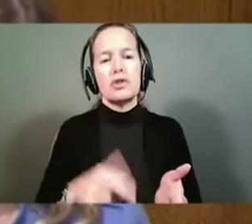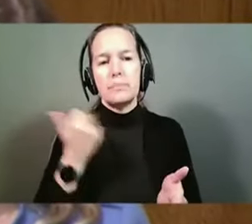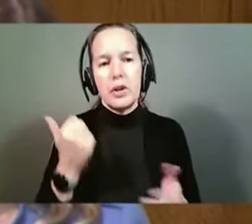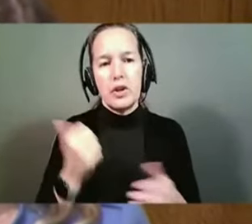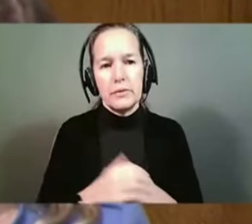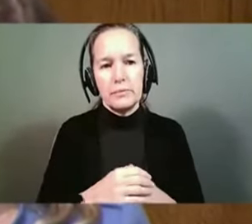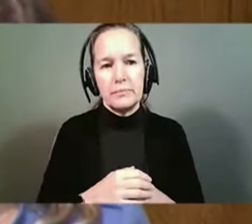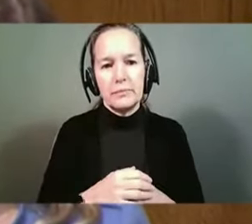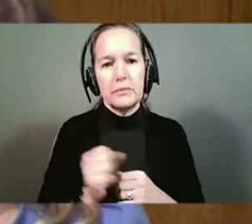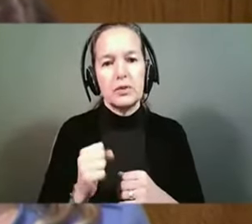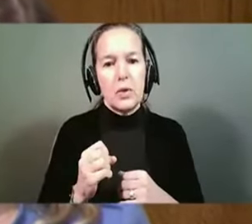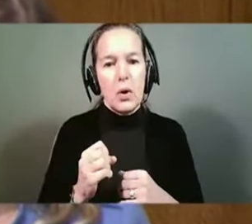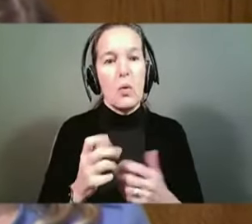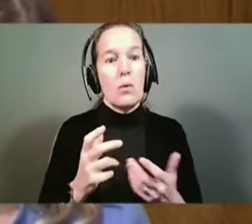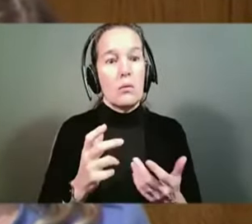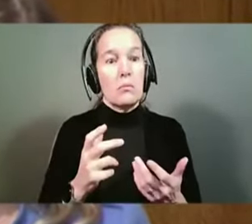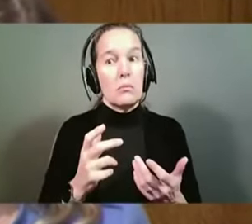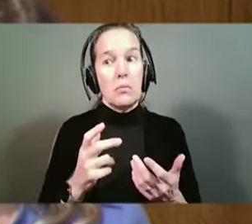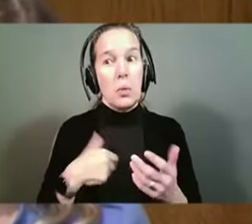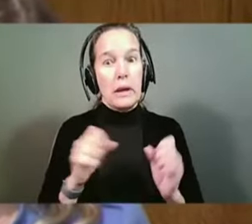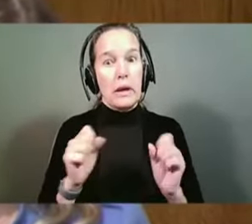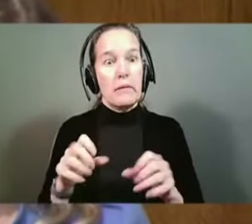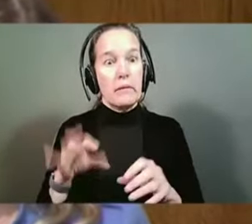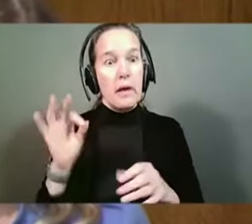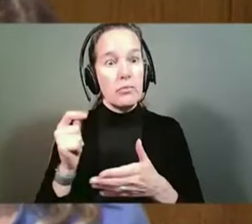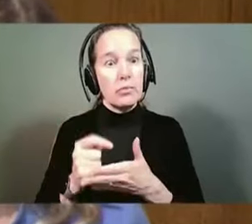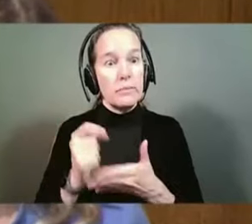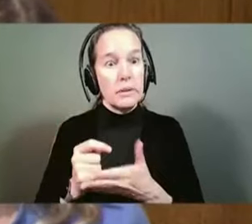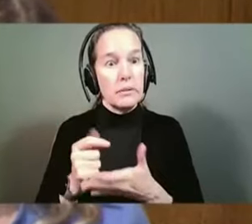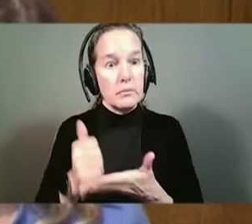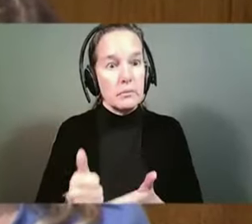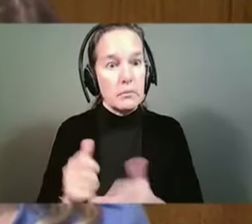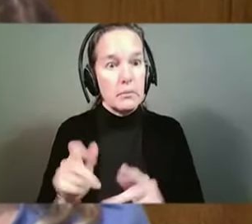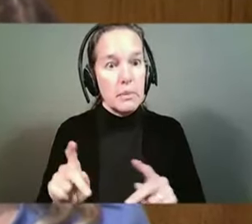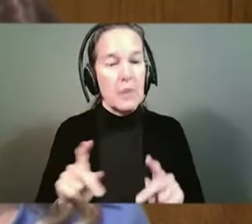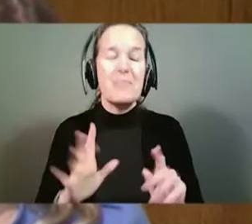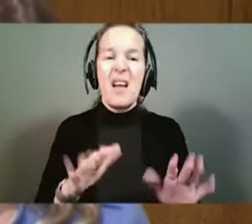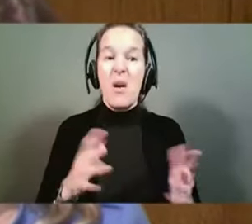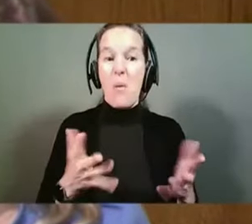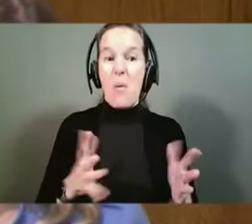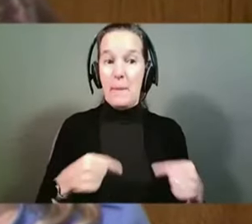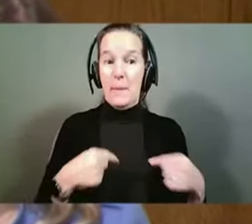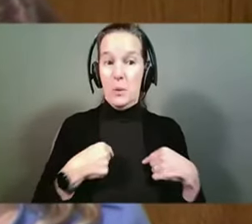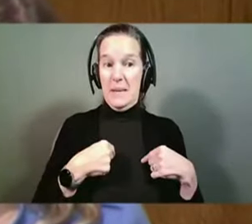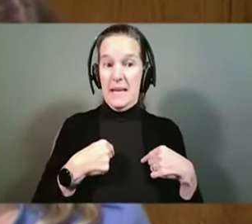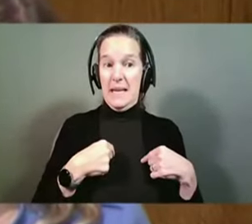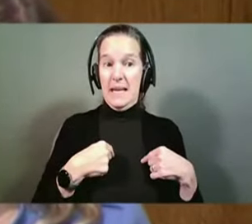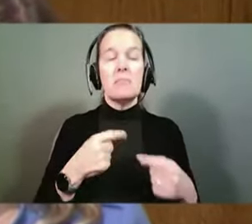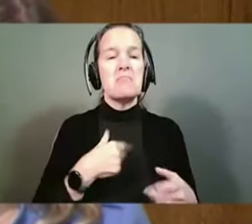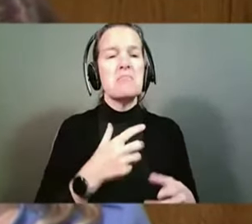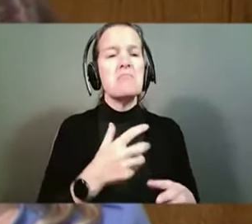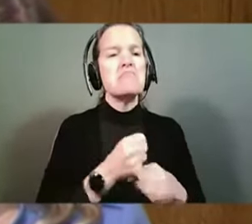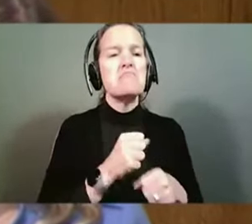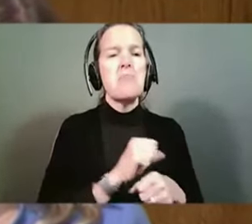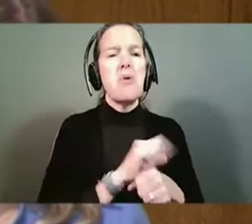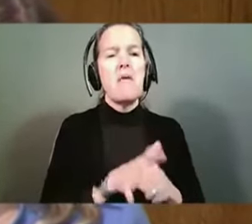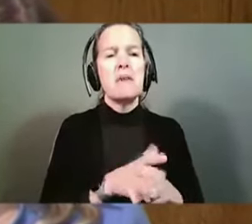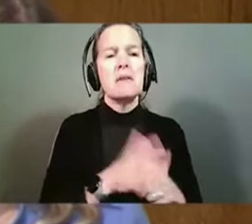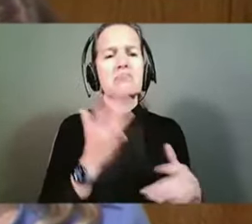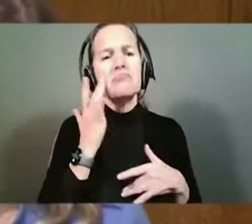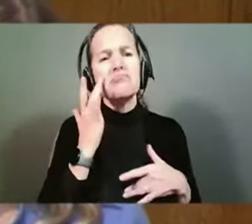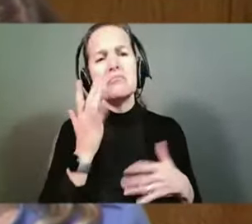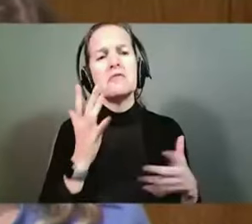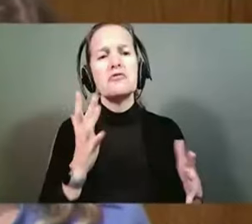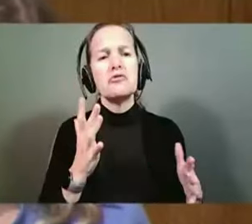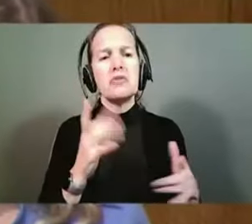it does end. By the way, my own kind of episode of it is that after having COVID, I could really